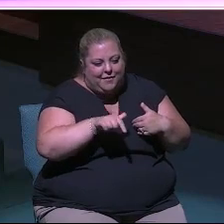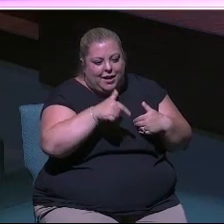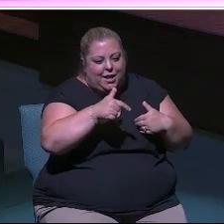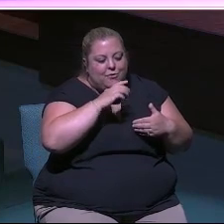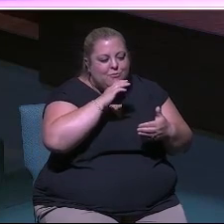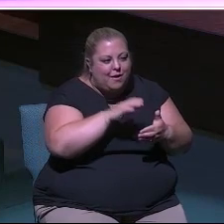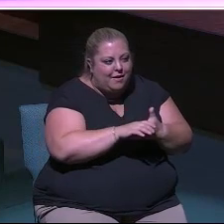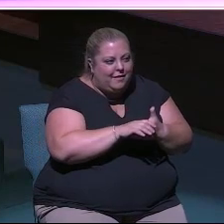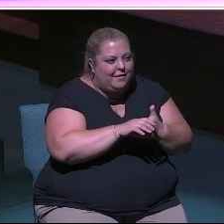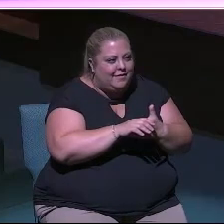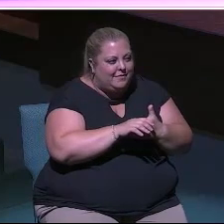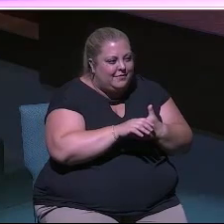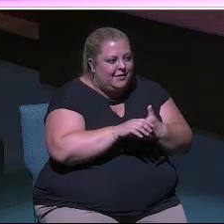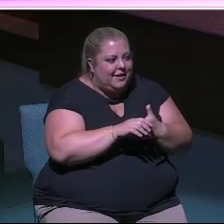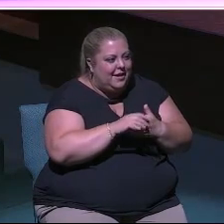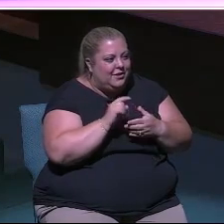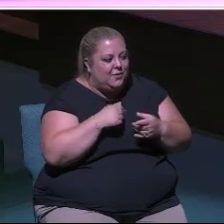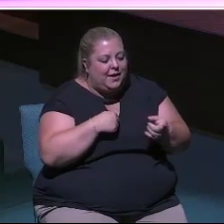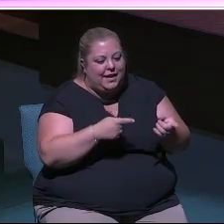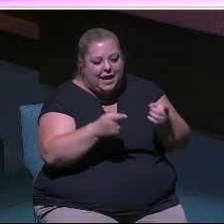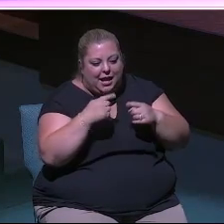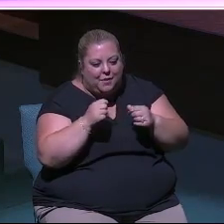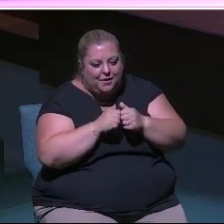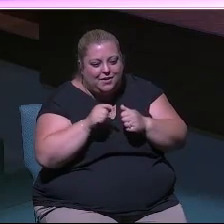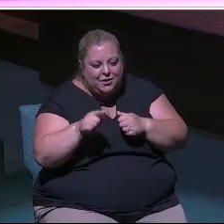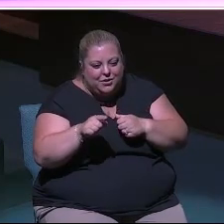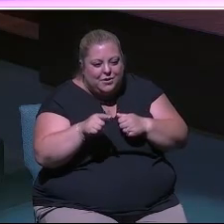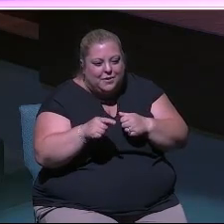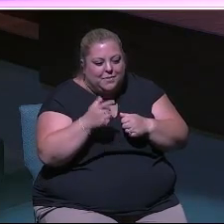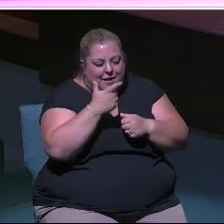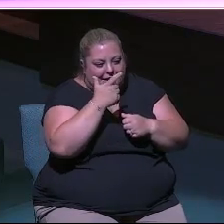Therefore, I cannot come to thee, for I must go and live with she.